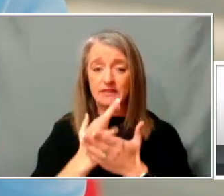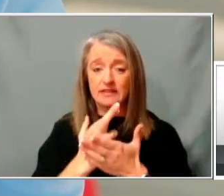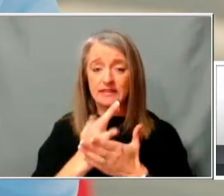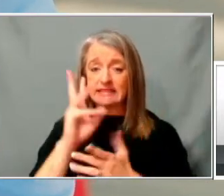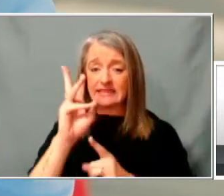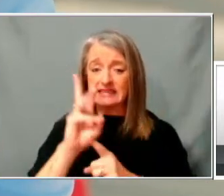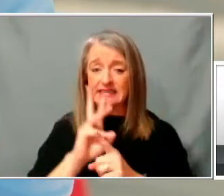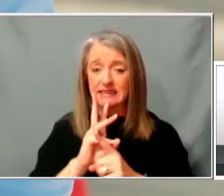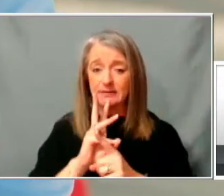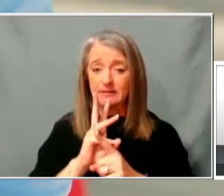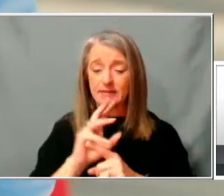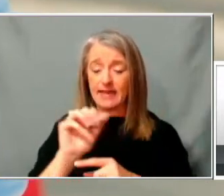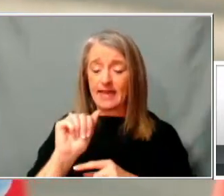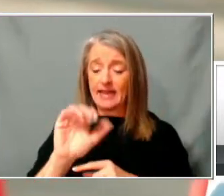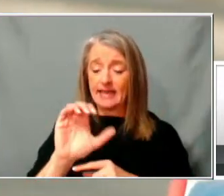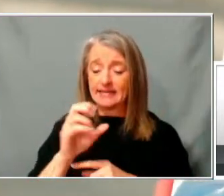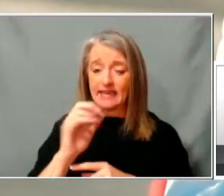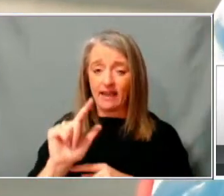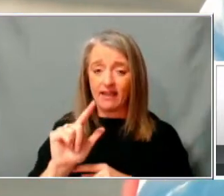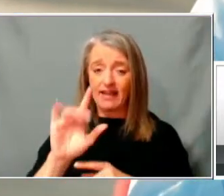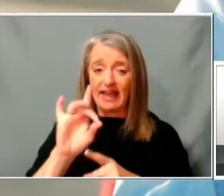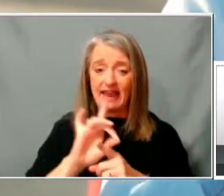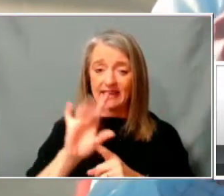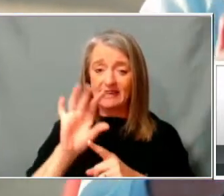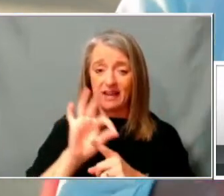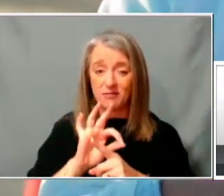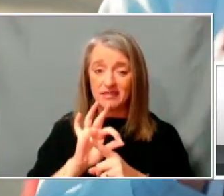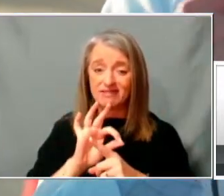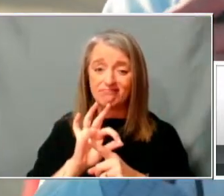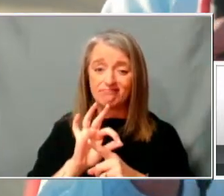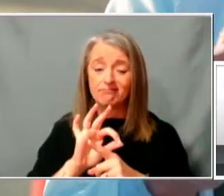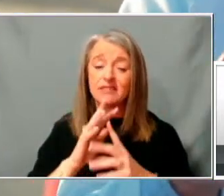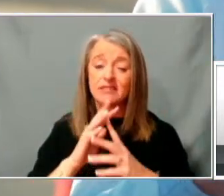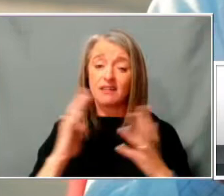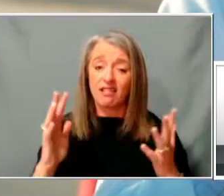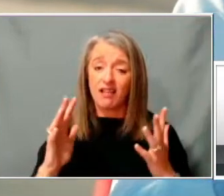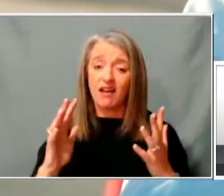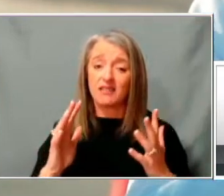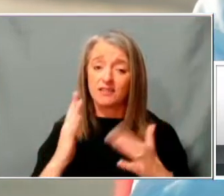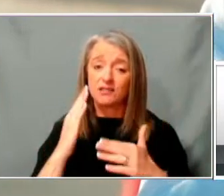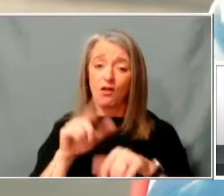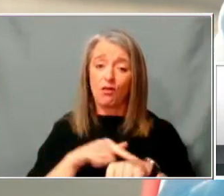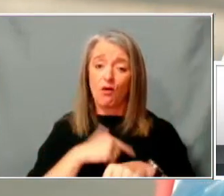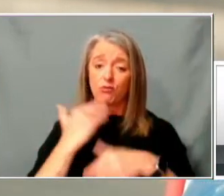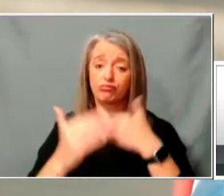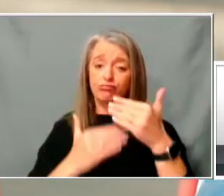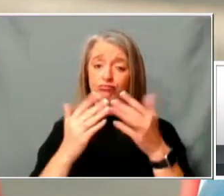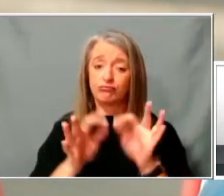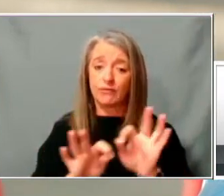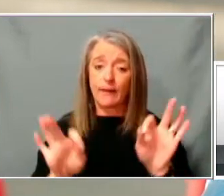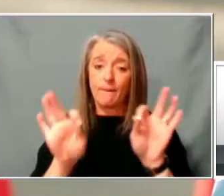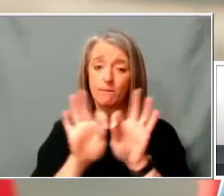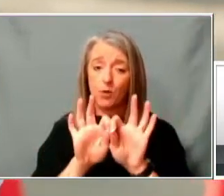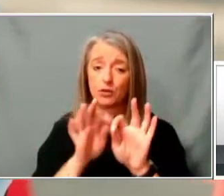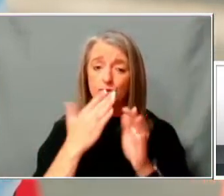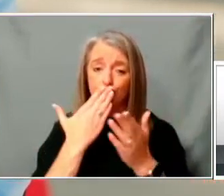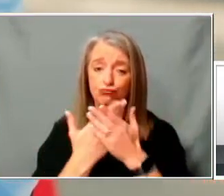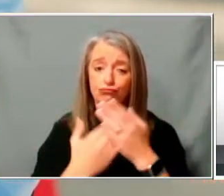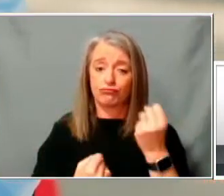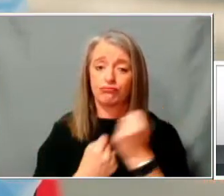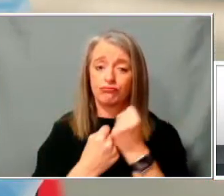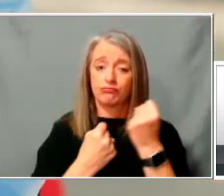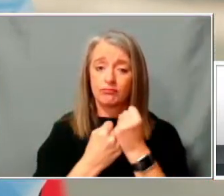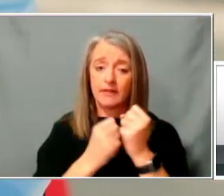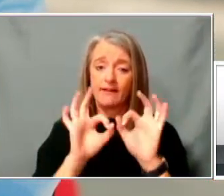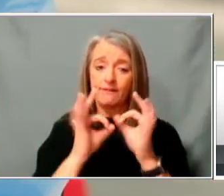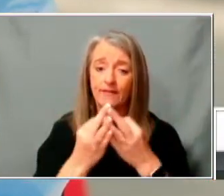but ACLs sometimes even 8-9 months. It's a lot. It's a long process, and I think it's really important to have good support, good family